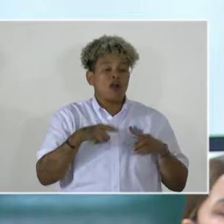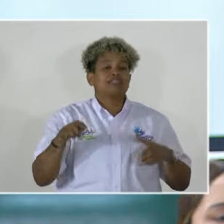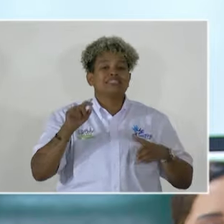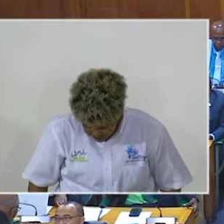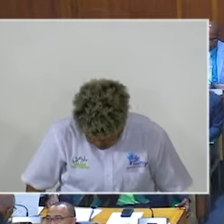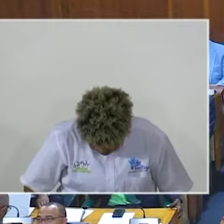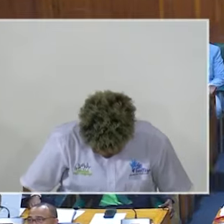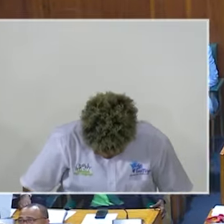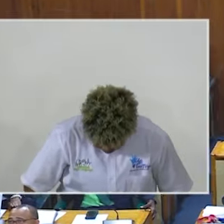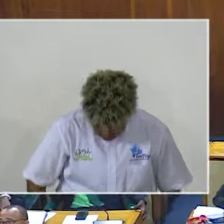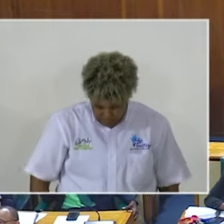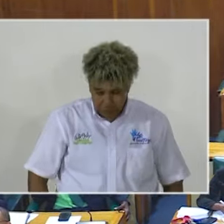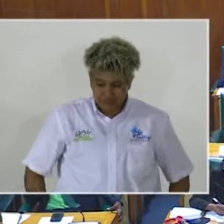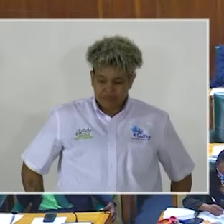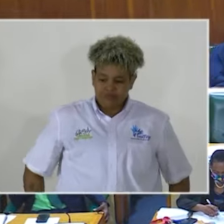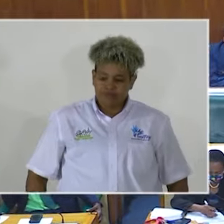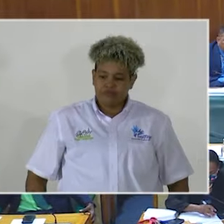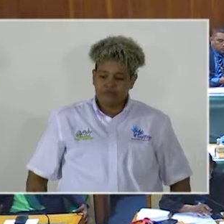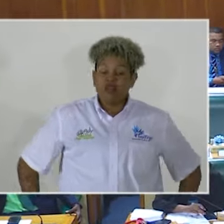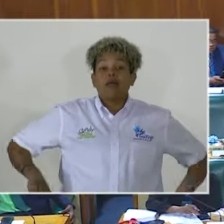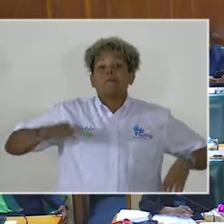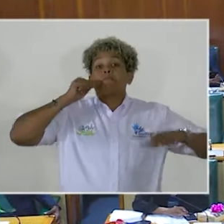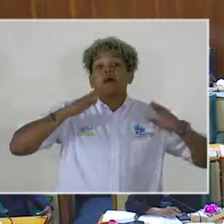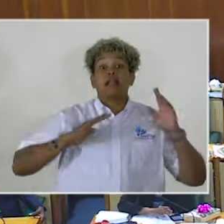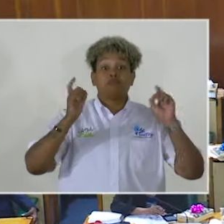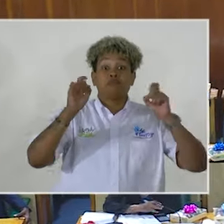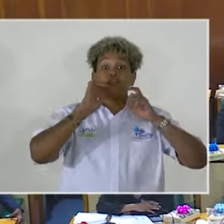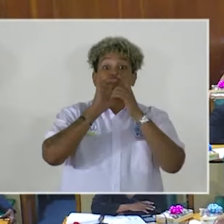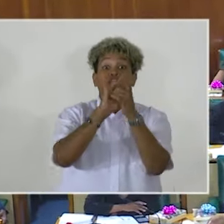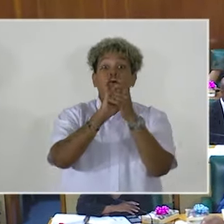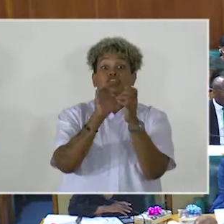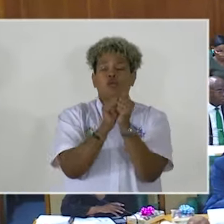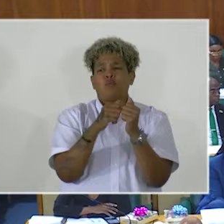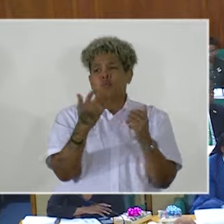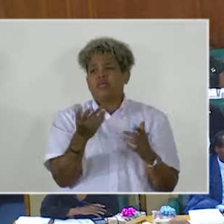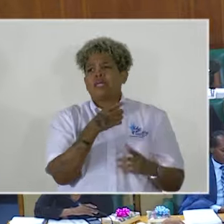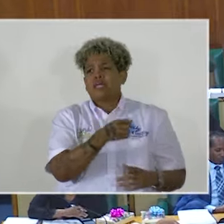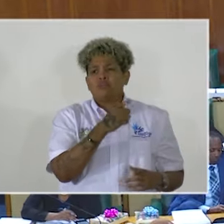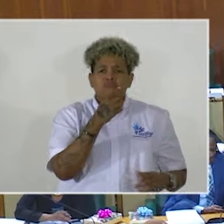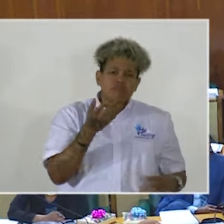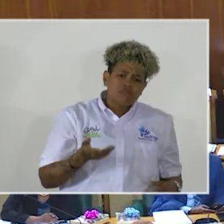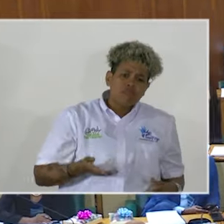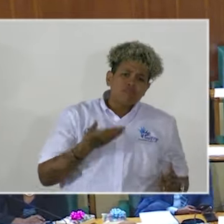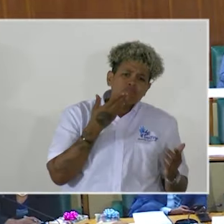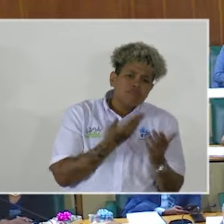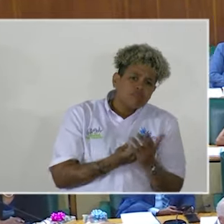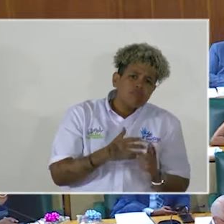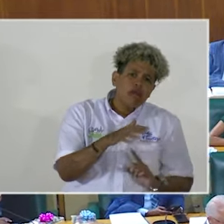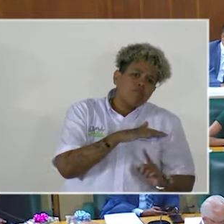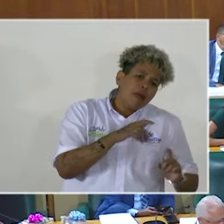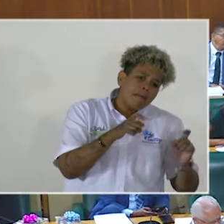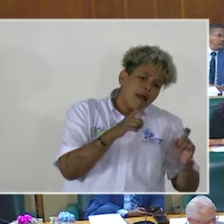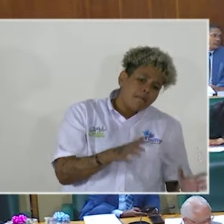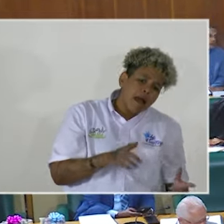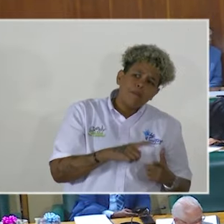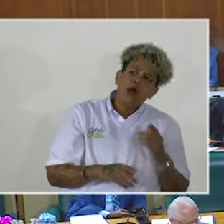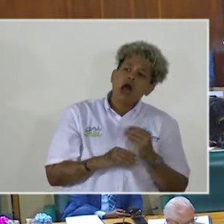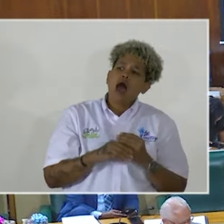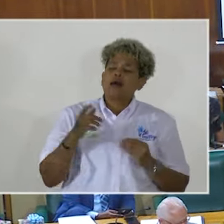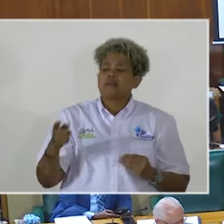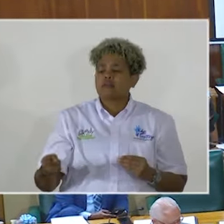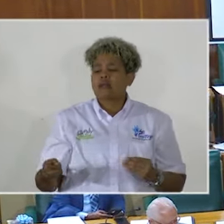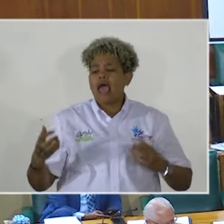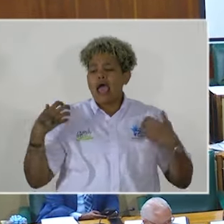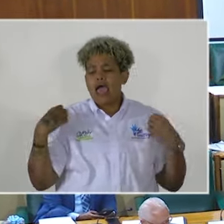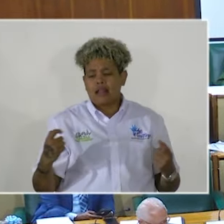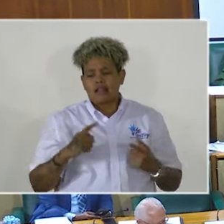substantial impact. Madam Speaker, the relationship between sound environmental management and the